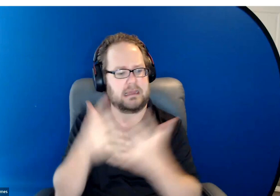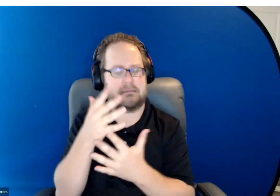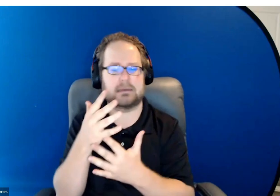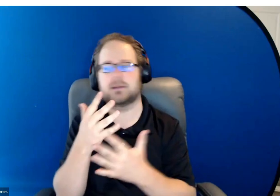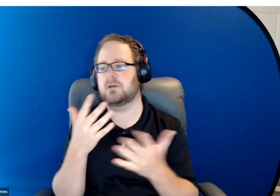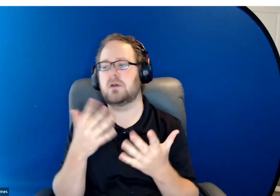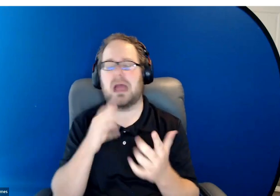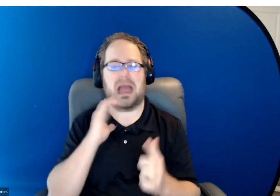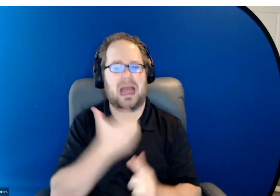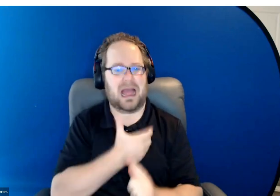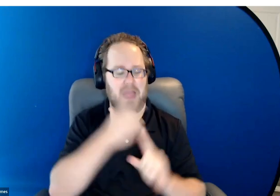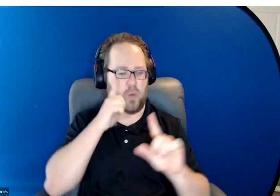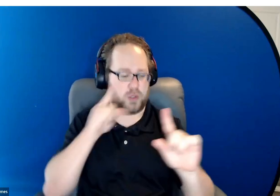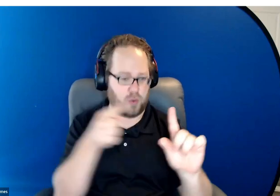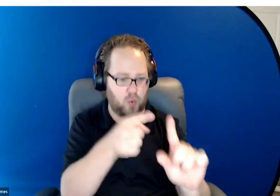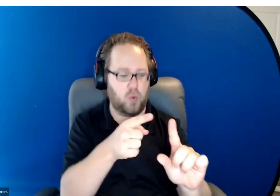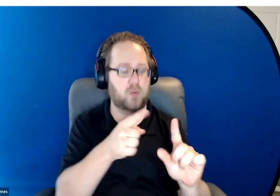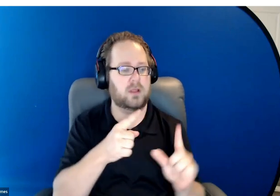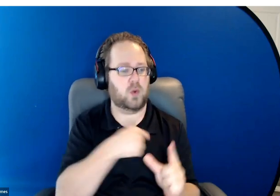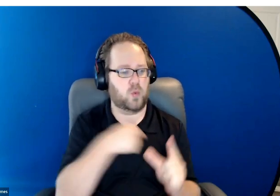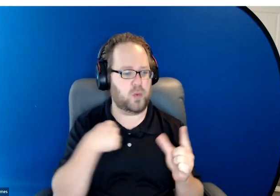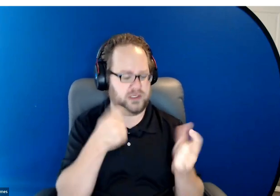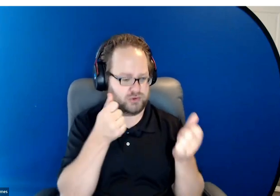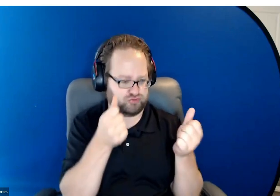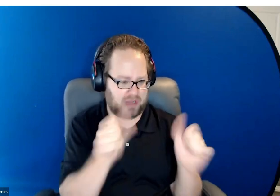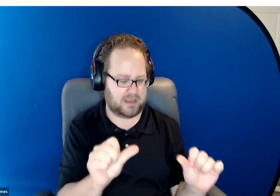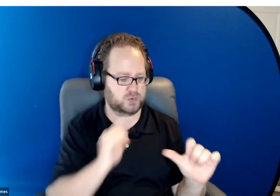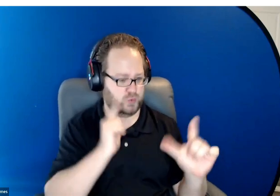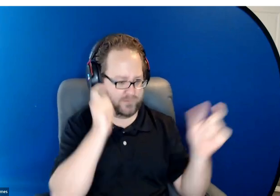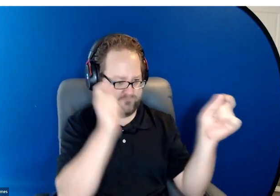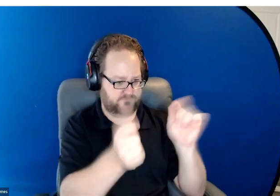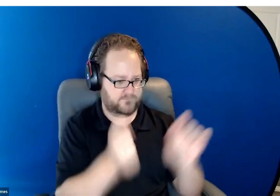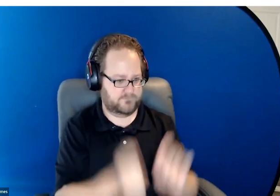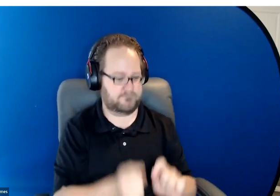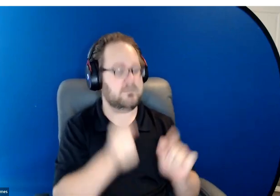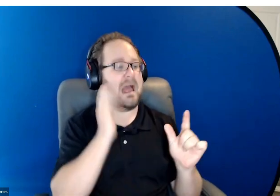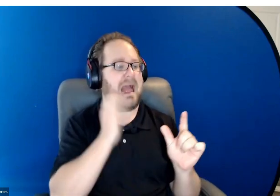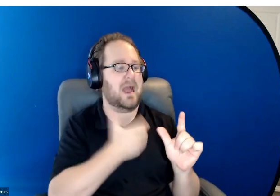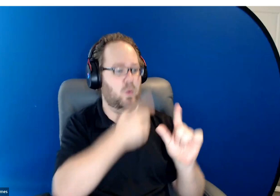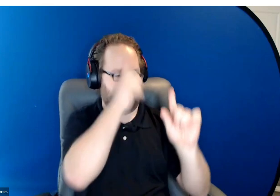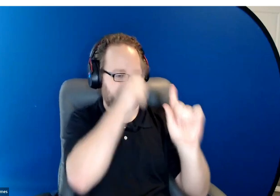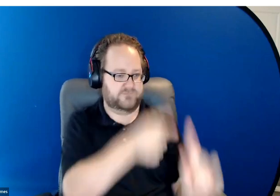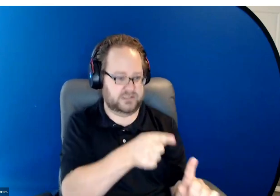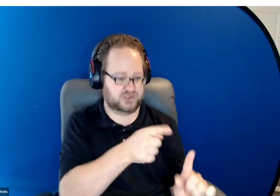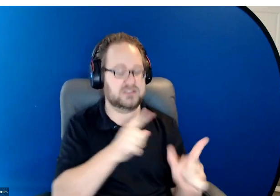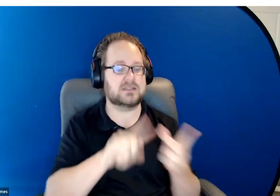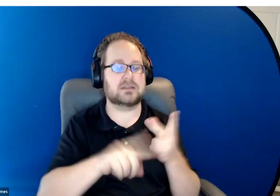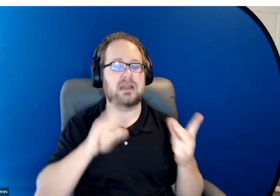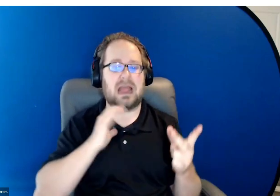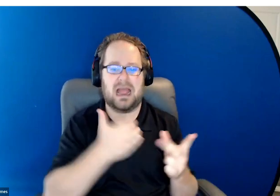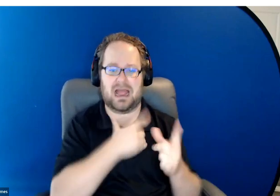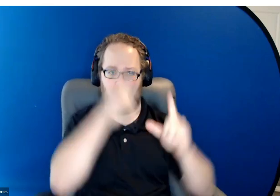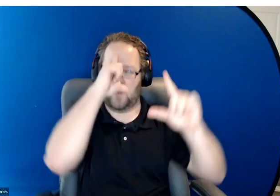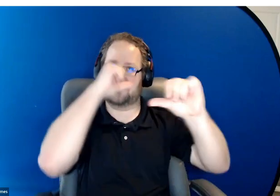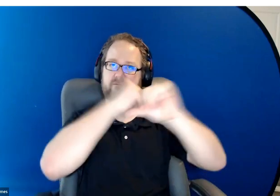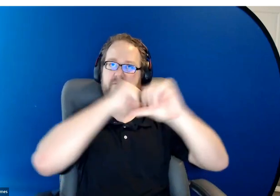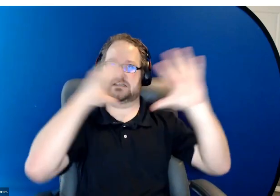to turn the framework's visions, values, and goals into a national plan that can be